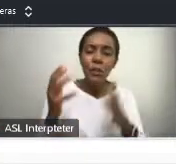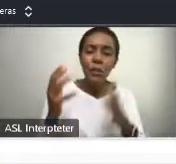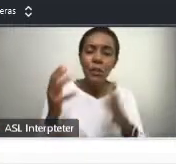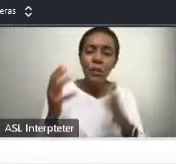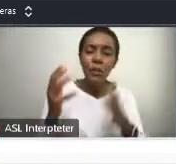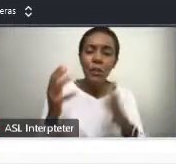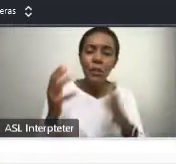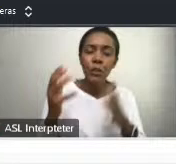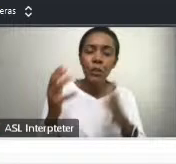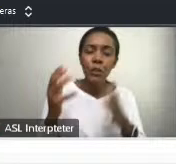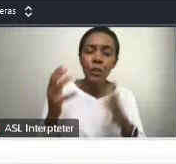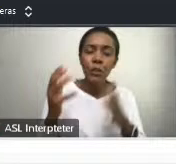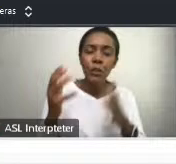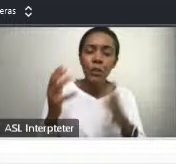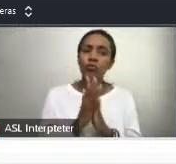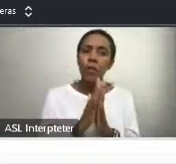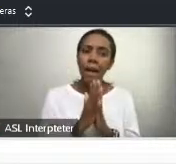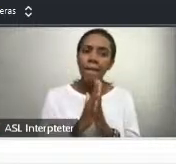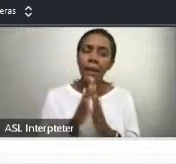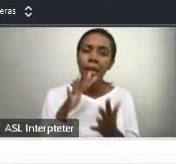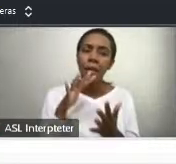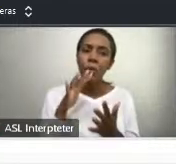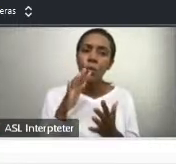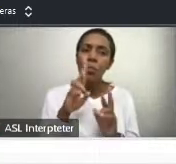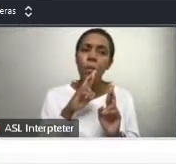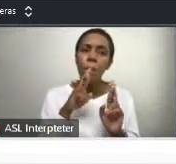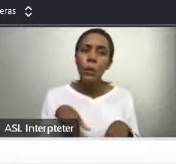that traffic report.